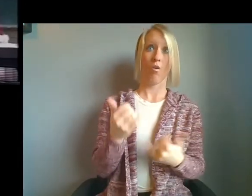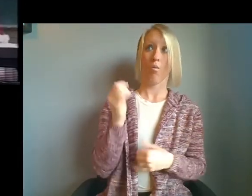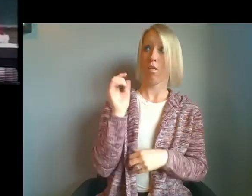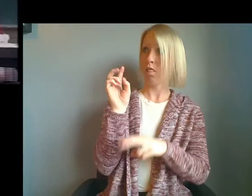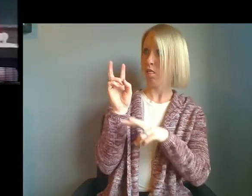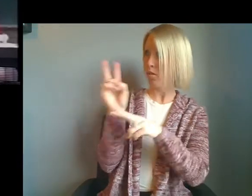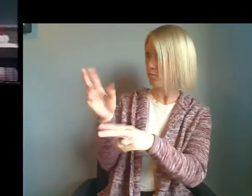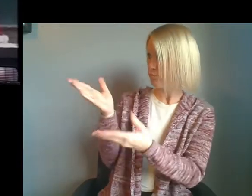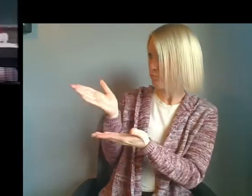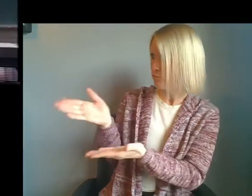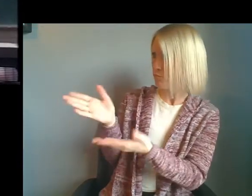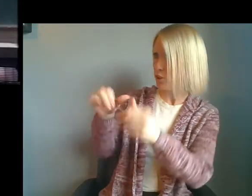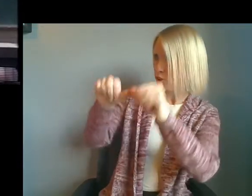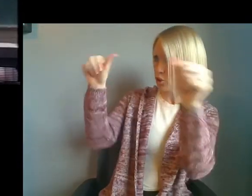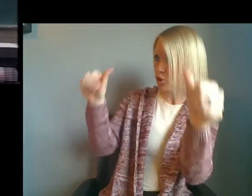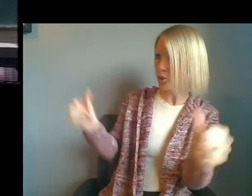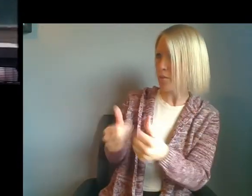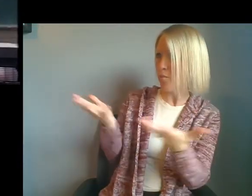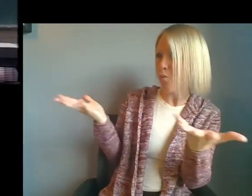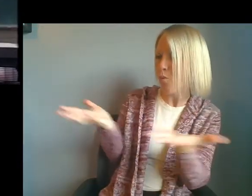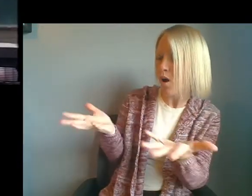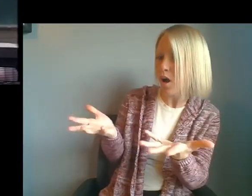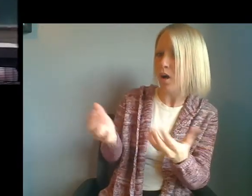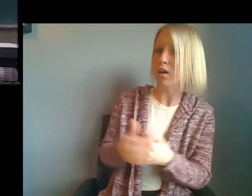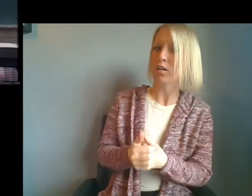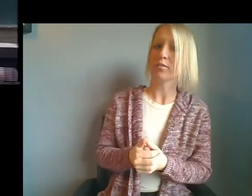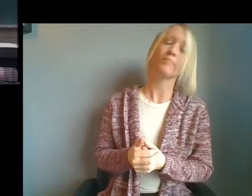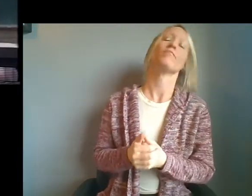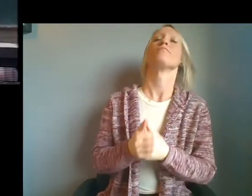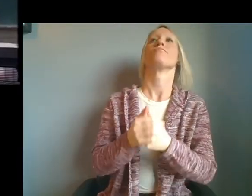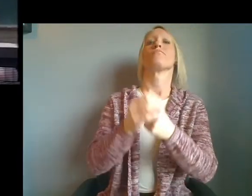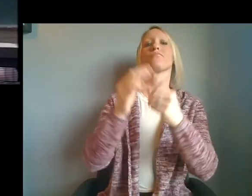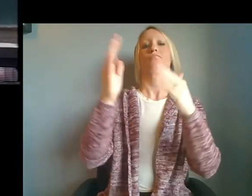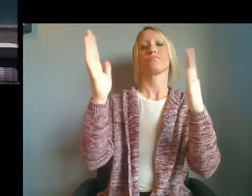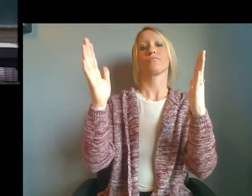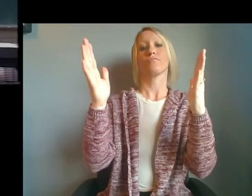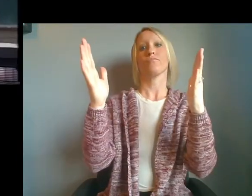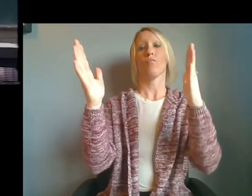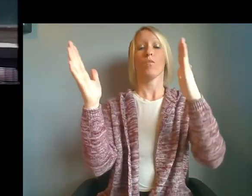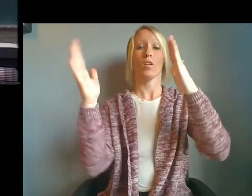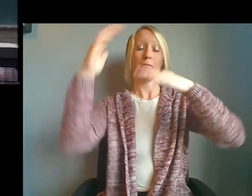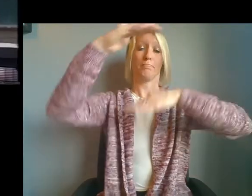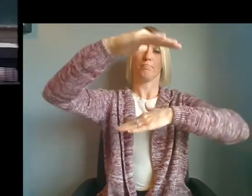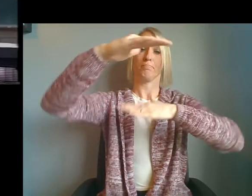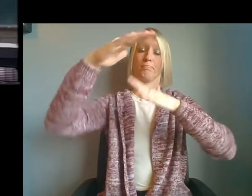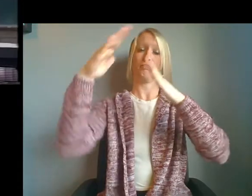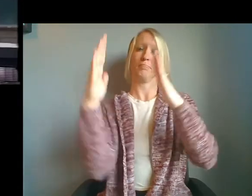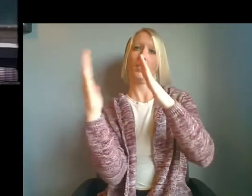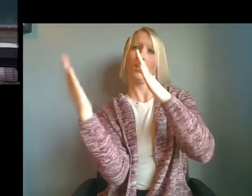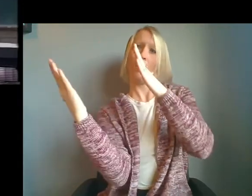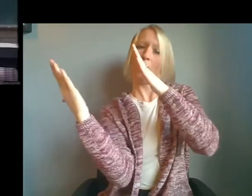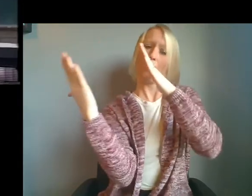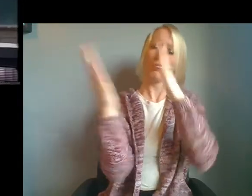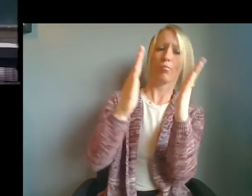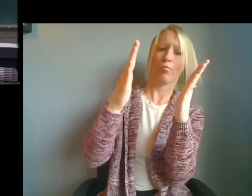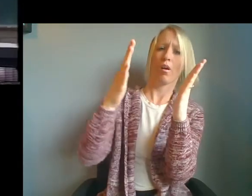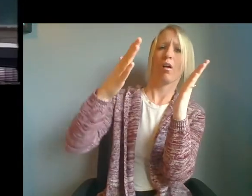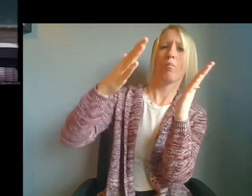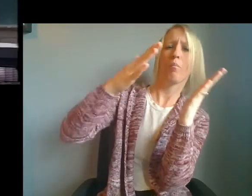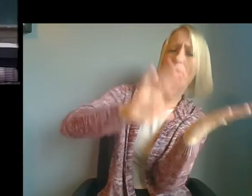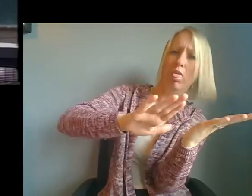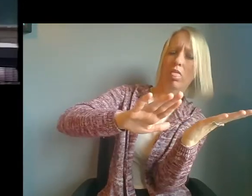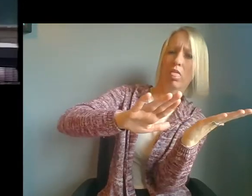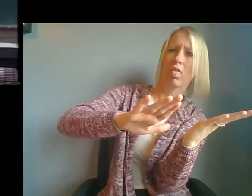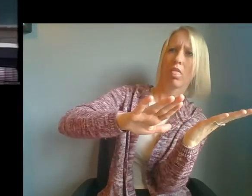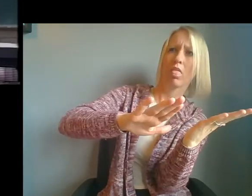is. It looks like a flattened parallelogram, right? Look at that. Look at that funny name over there. Can somebody pronounce